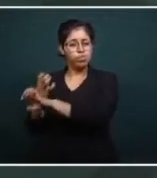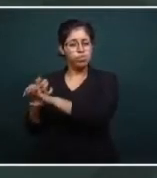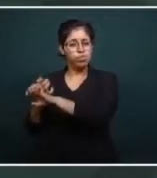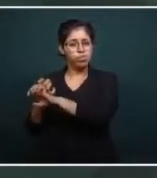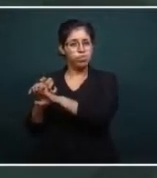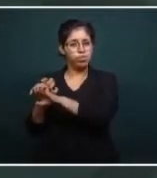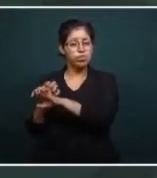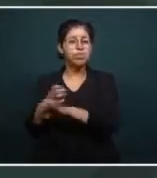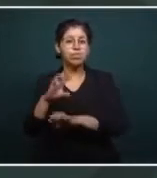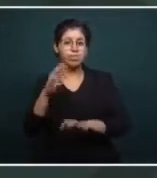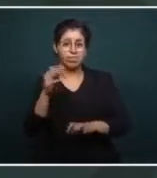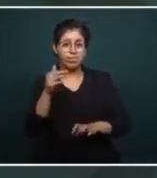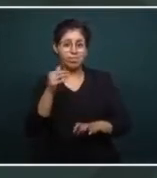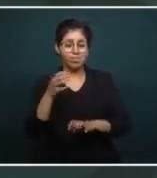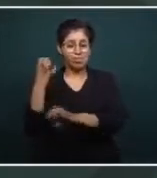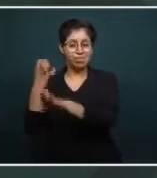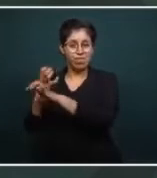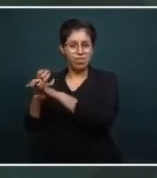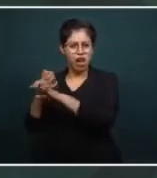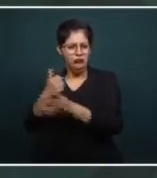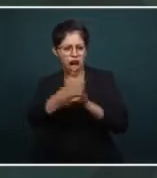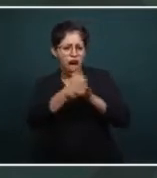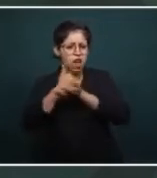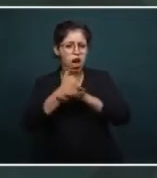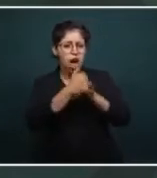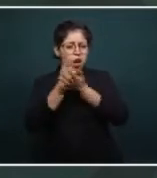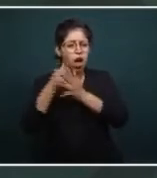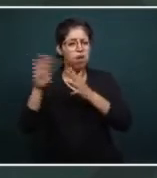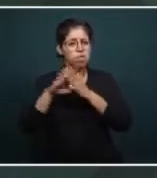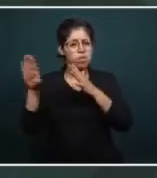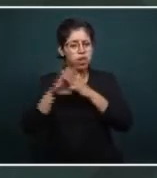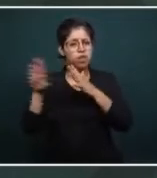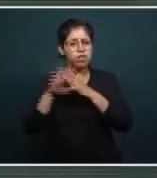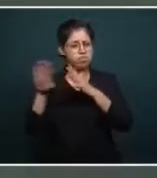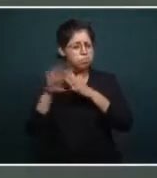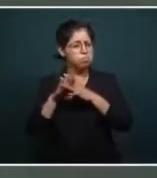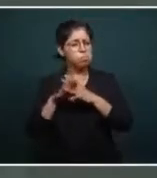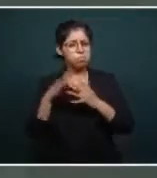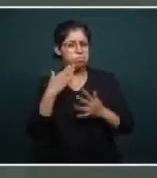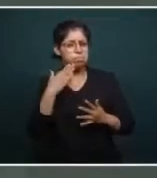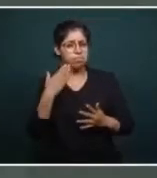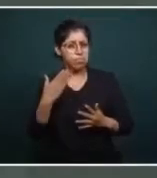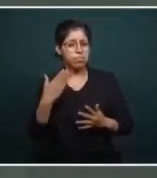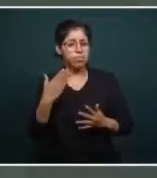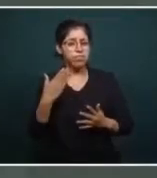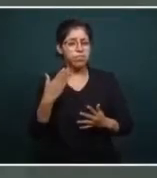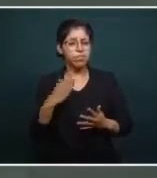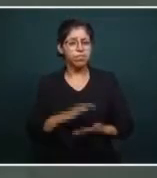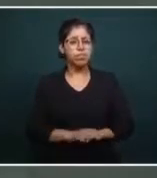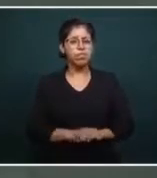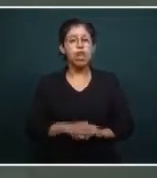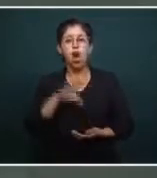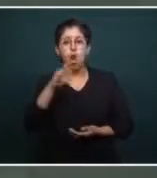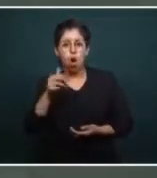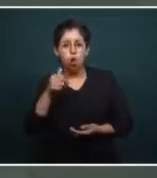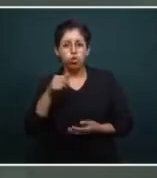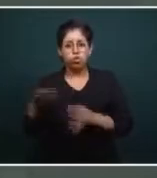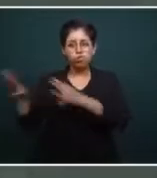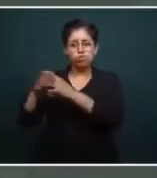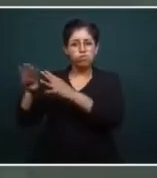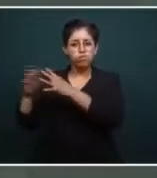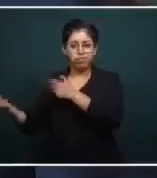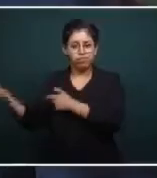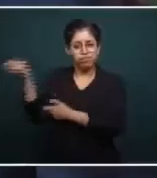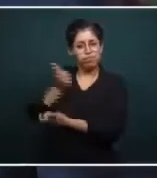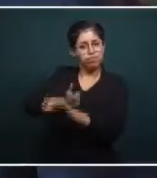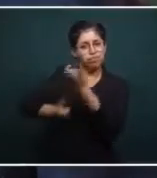hasta ayudando are even helping mucho a lot con lo que envían a sus with what they familias. send to their